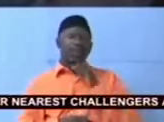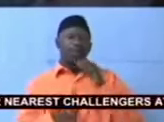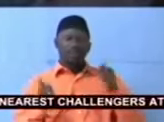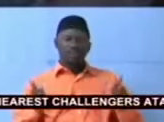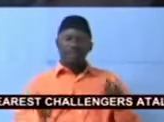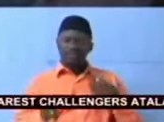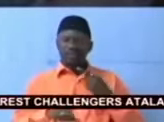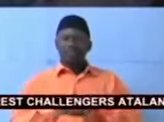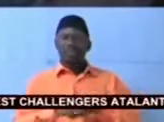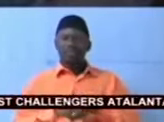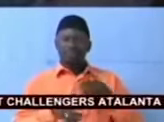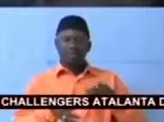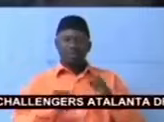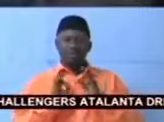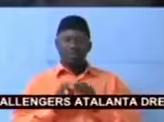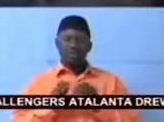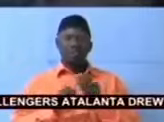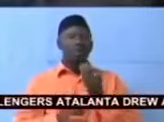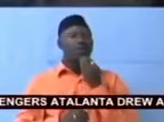and continue when we return?